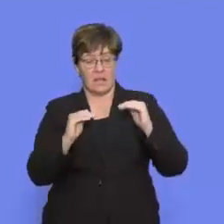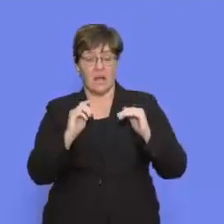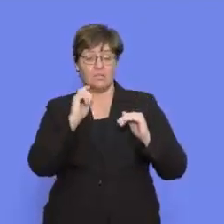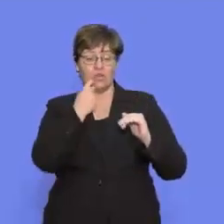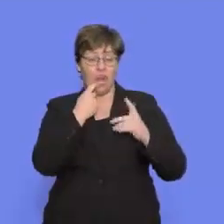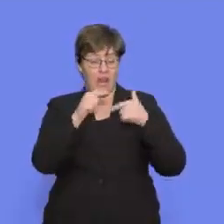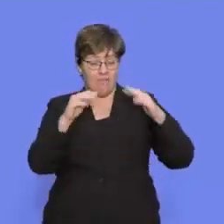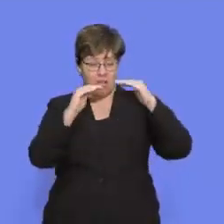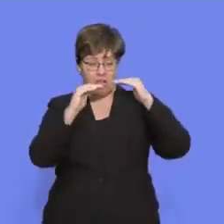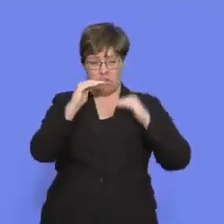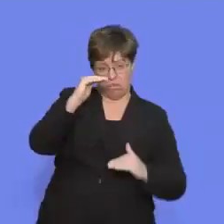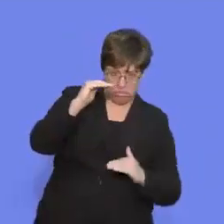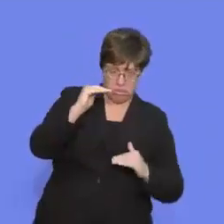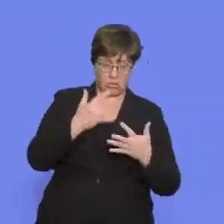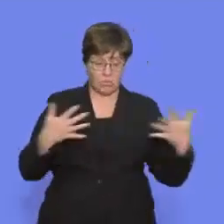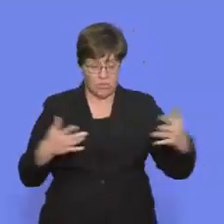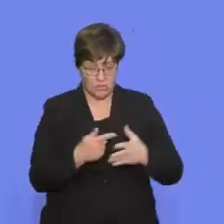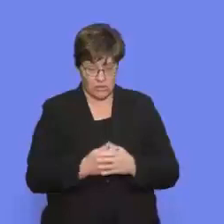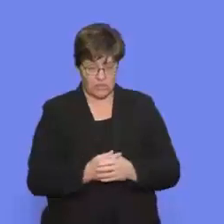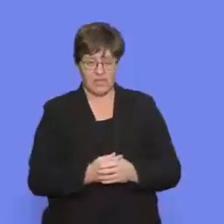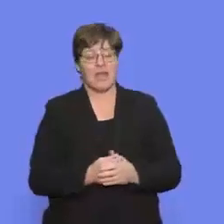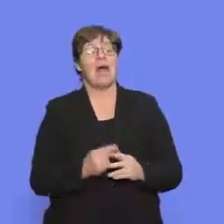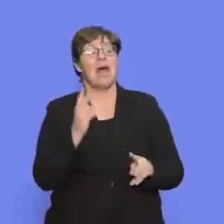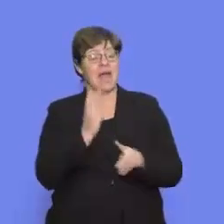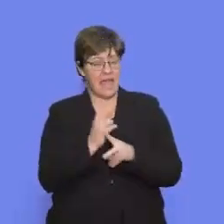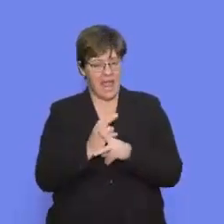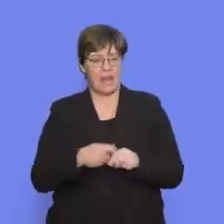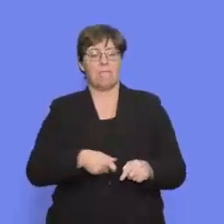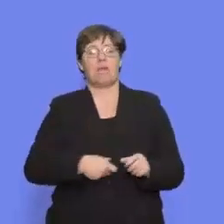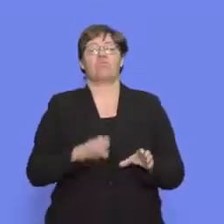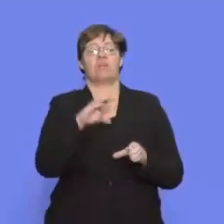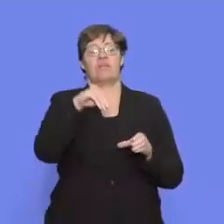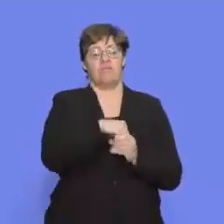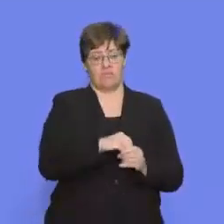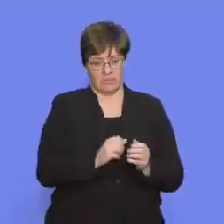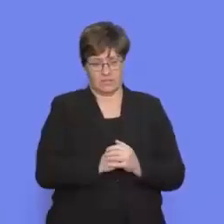the pancreas is involved. In this case, the pancreas will secrete